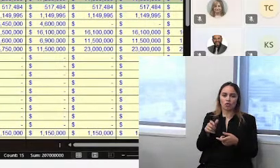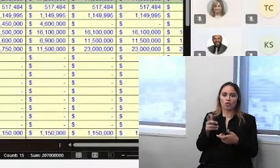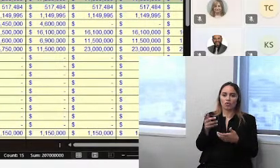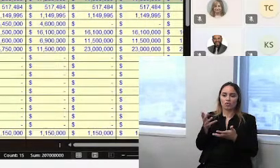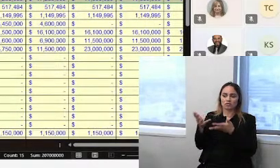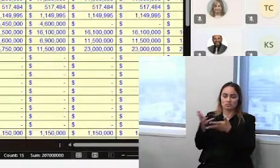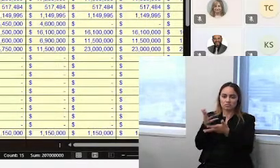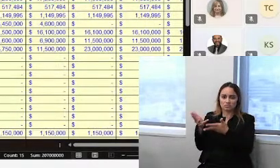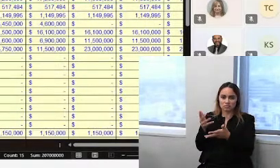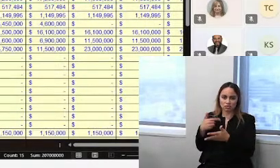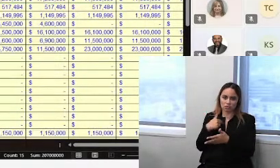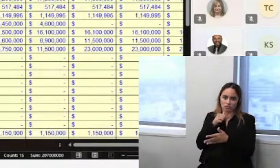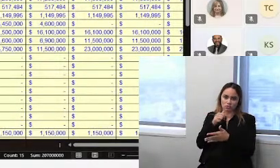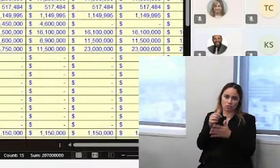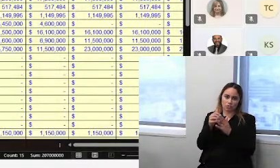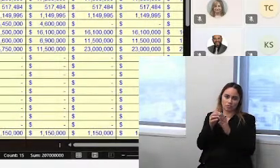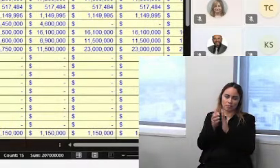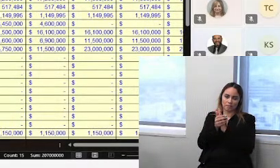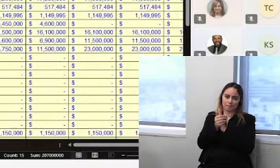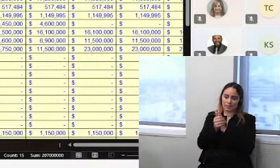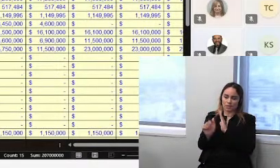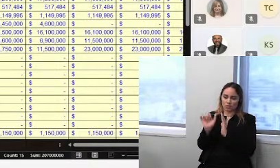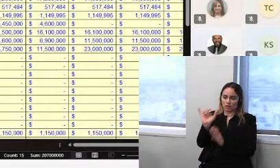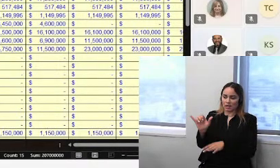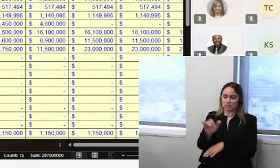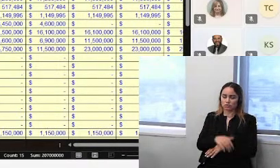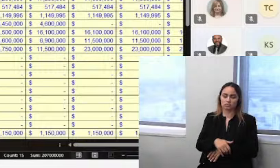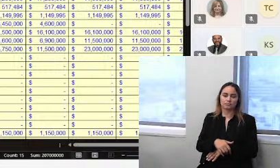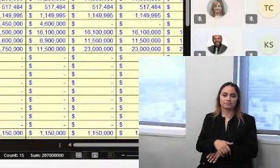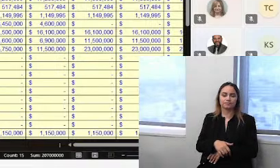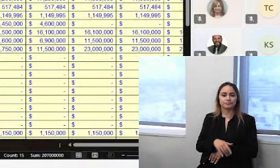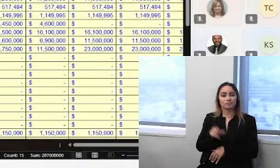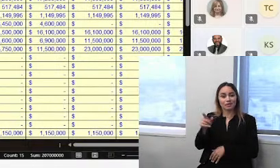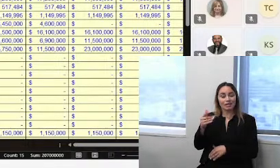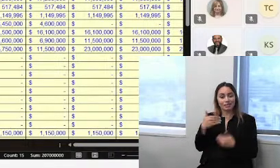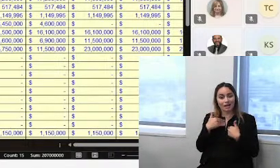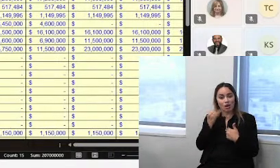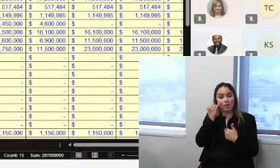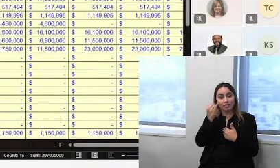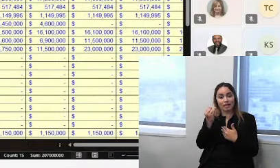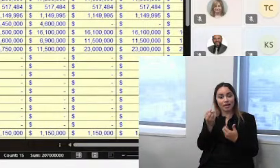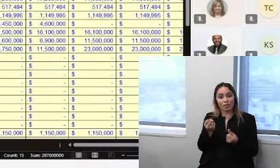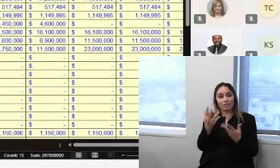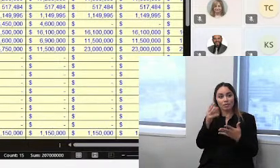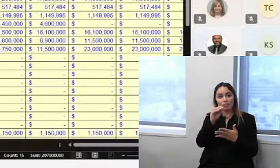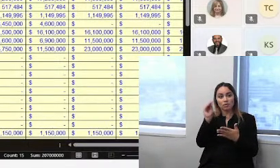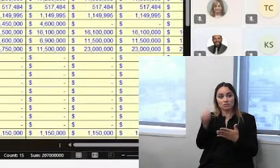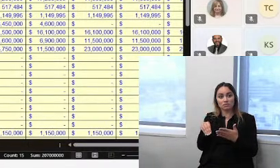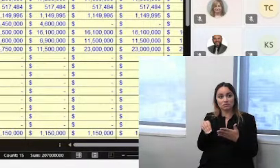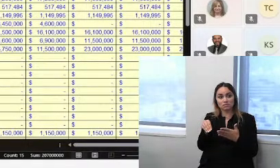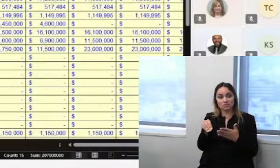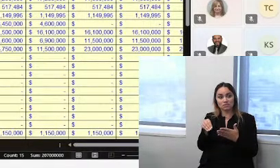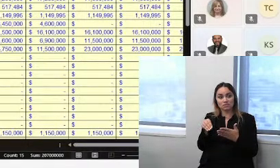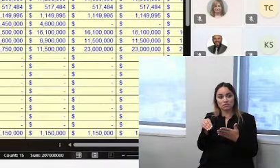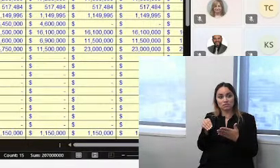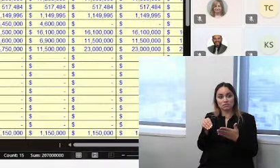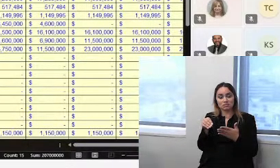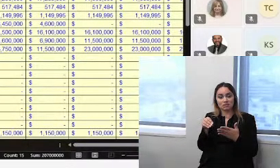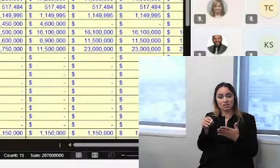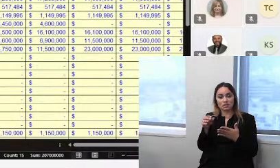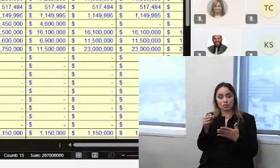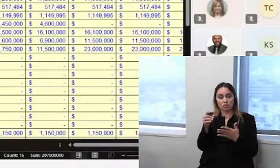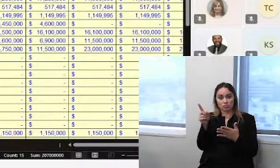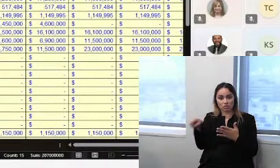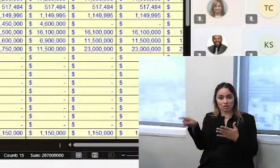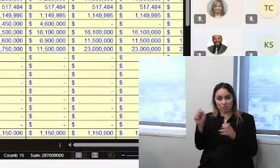any idea of how much of those 11.5 I don't. you are going to pursue? I don't. No, no, I just- that's